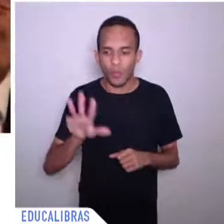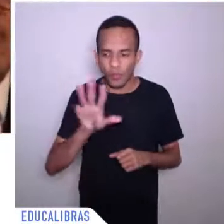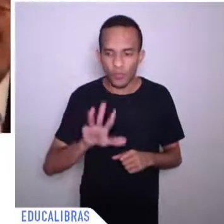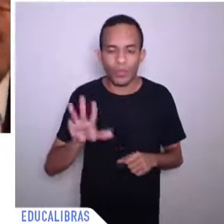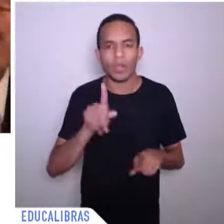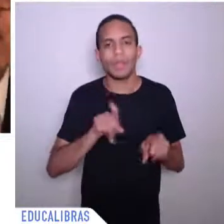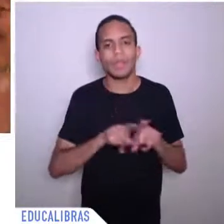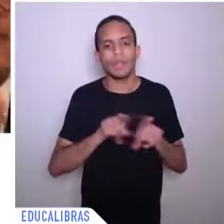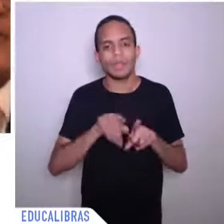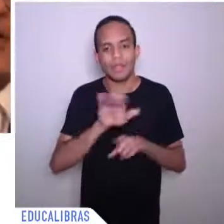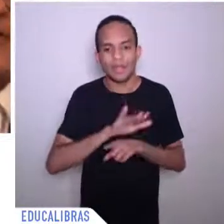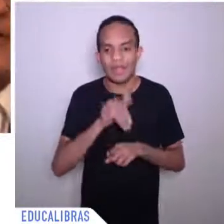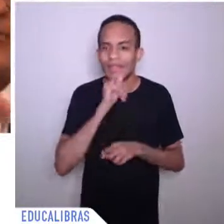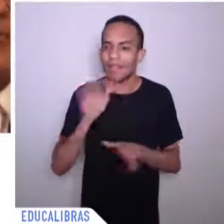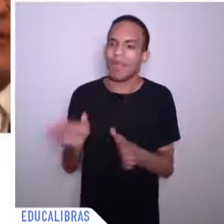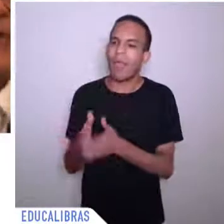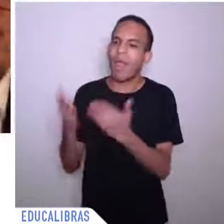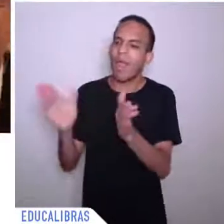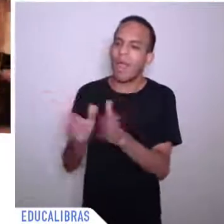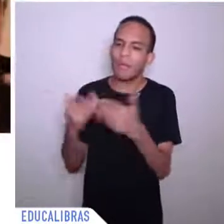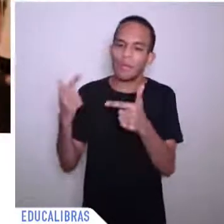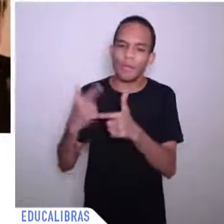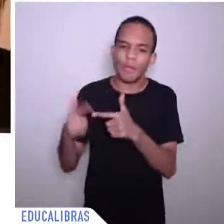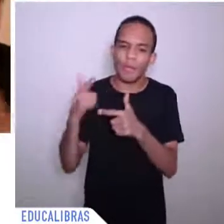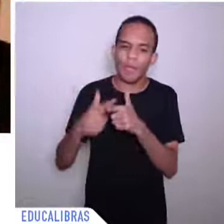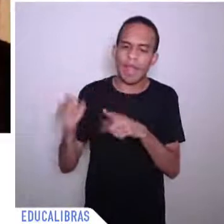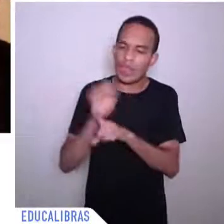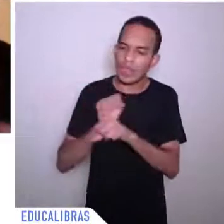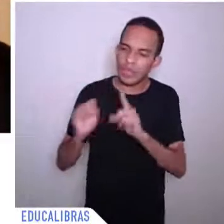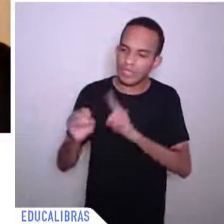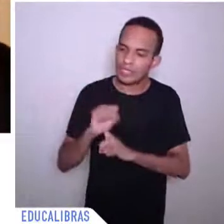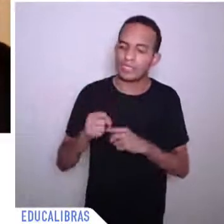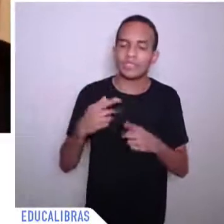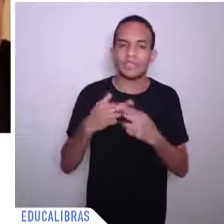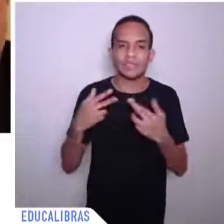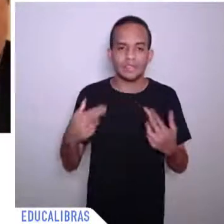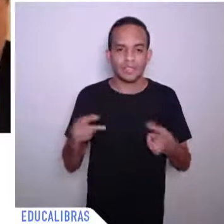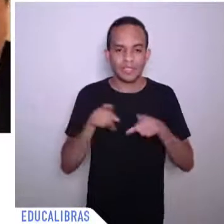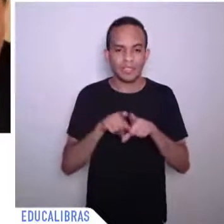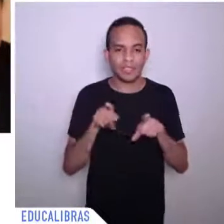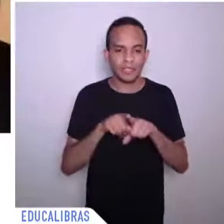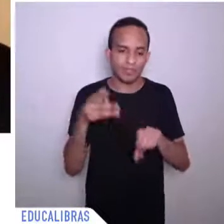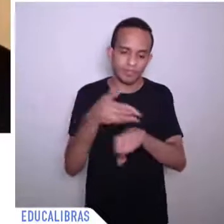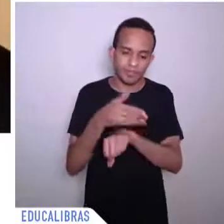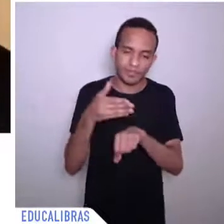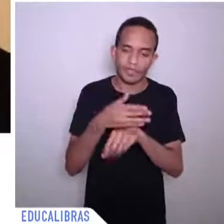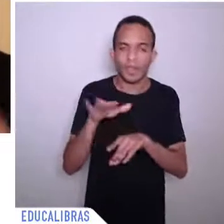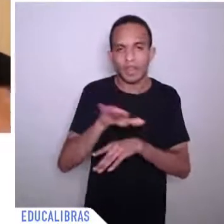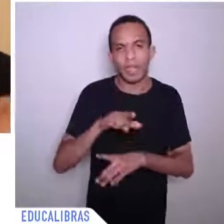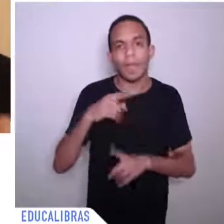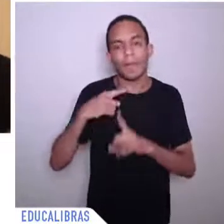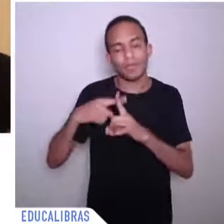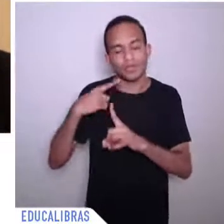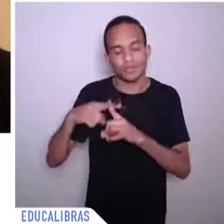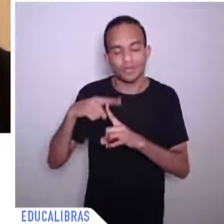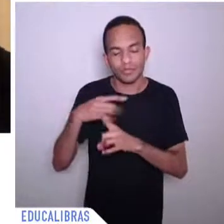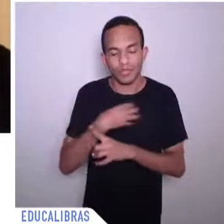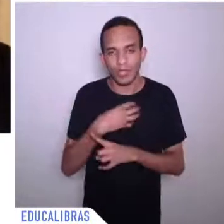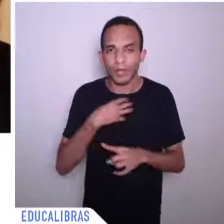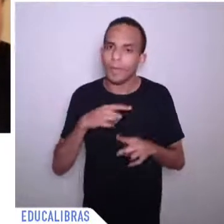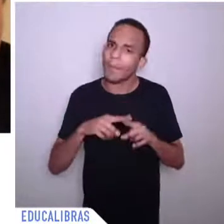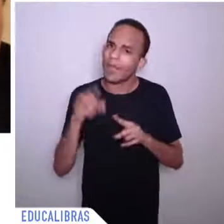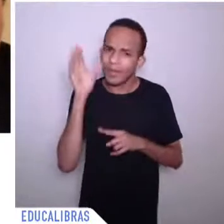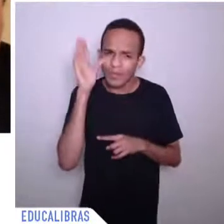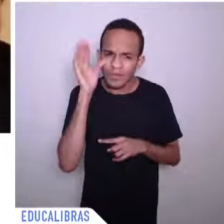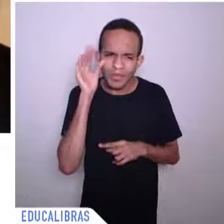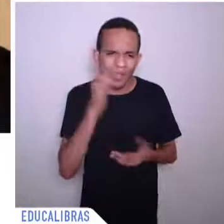government, the Brazilian leaving poverty slowly, but it was happening. They were starting